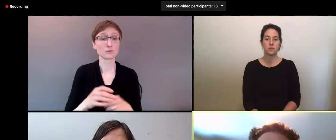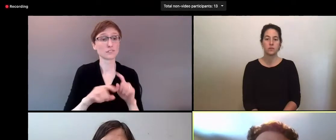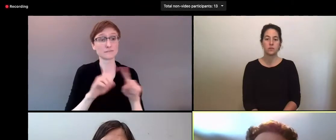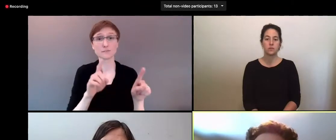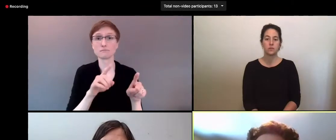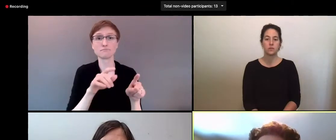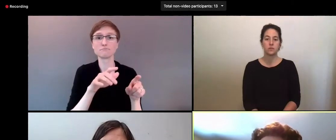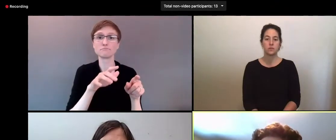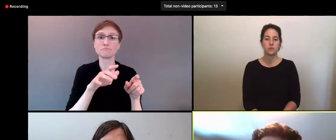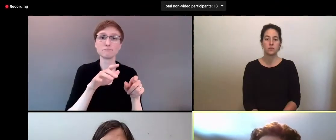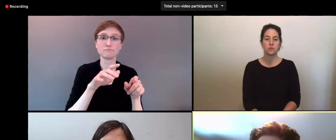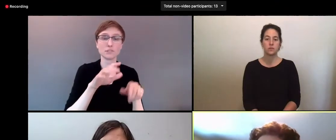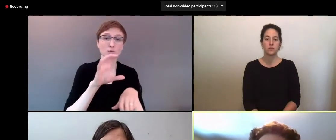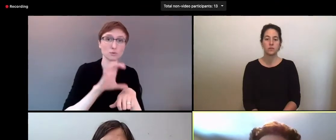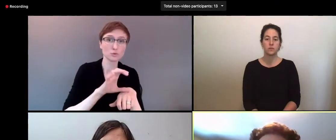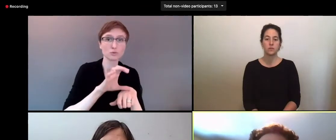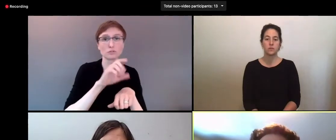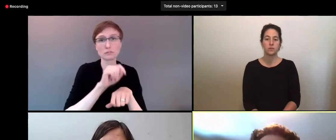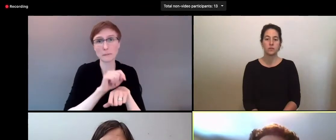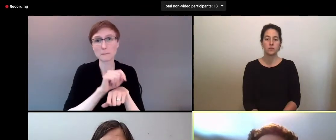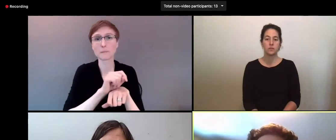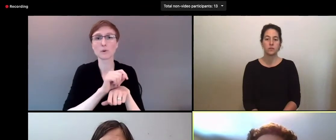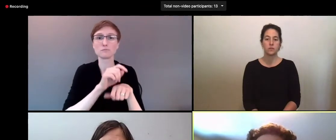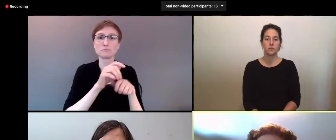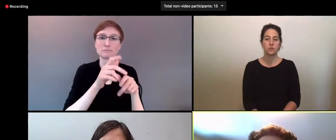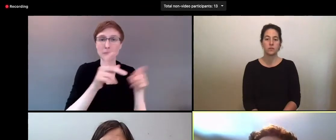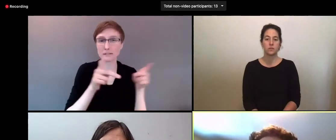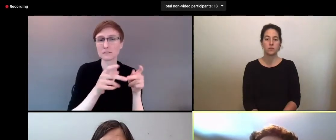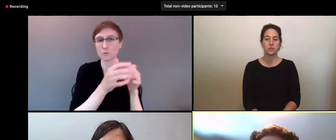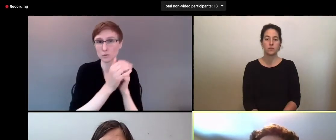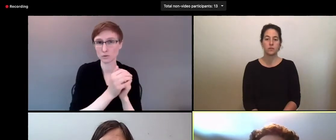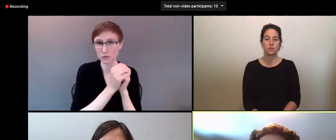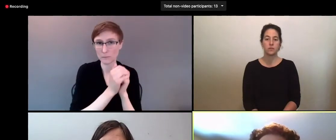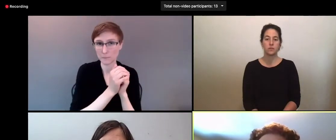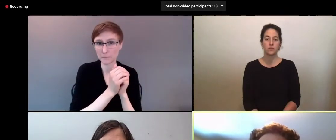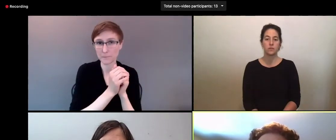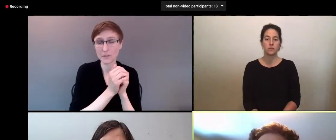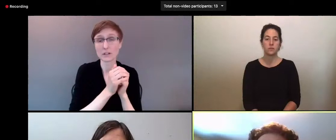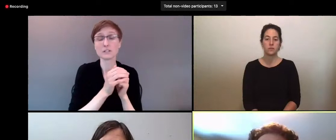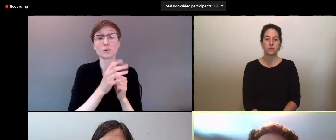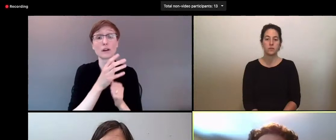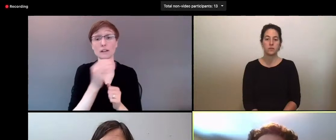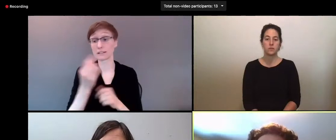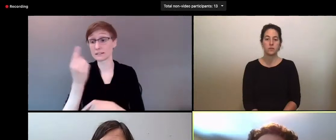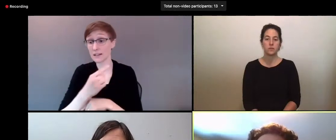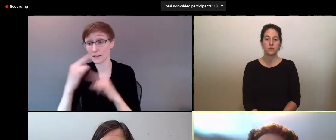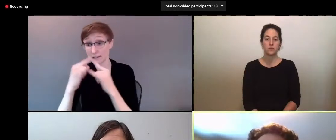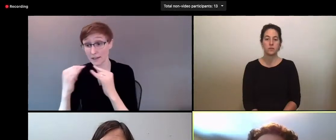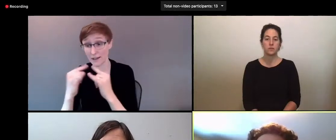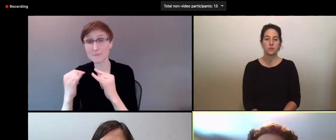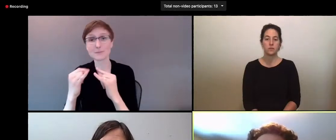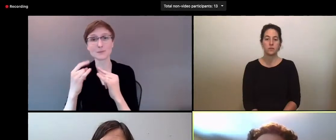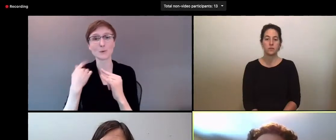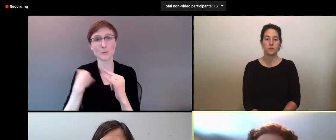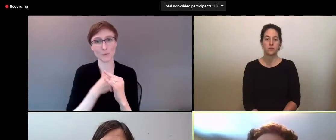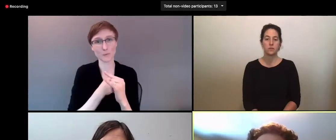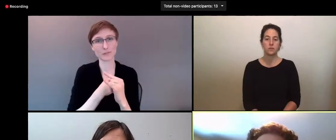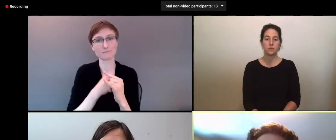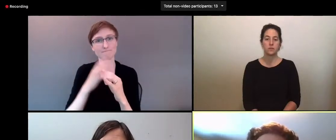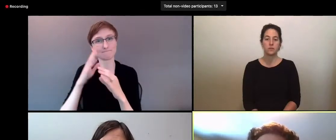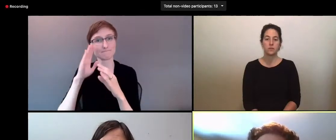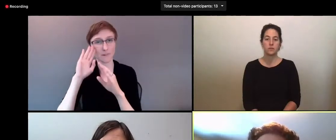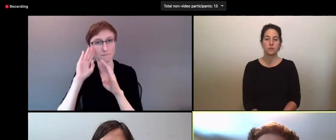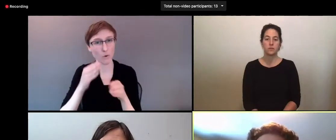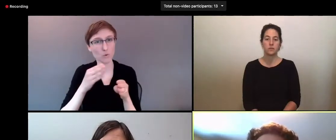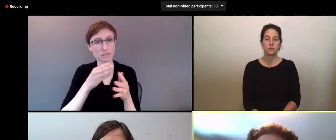now, and day camps and a number of others. So it's certainly a very, very busy area of activity, but I think it's a very